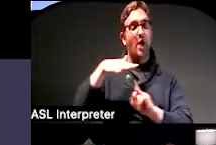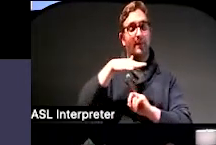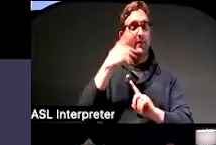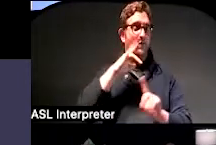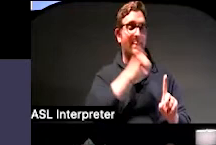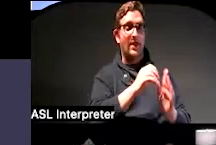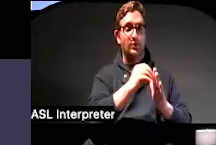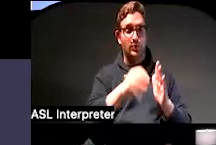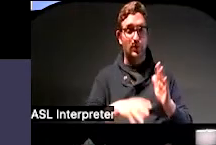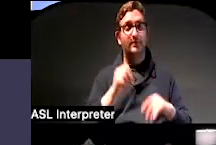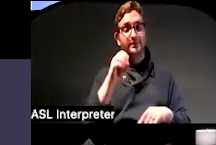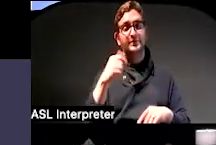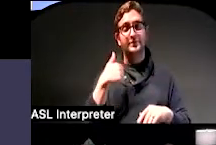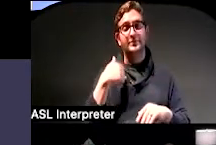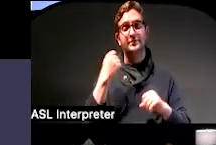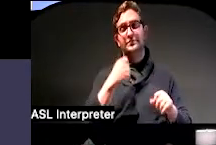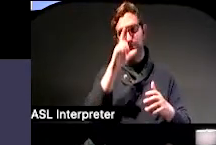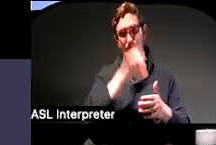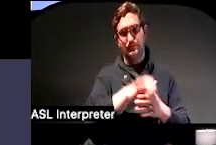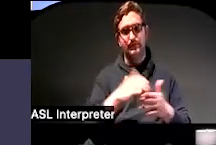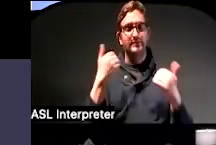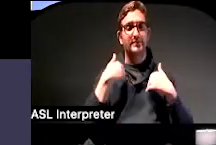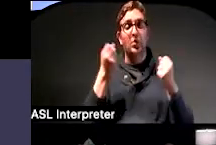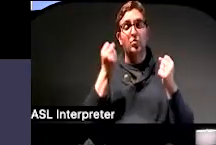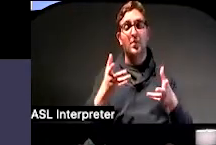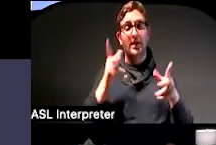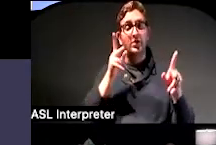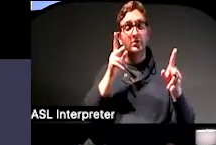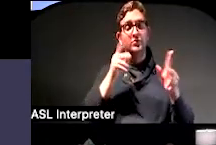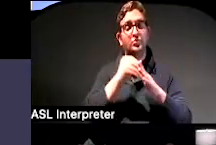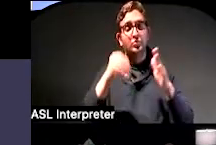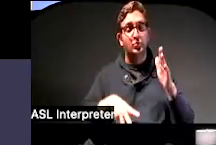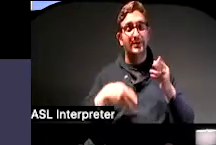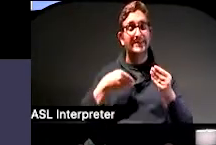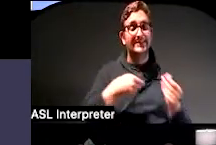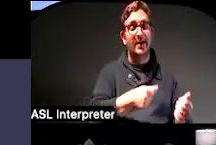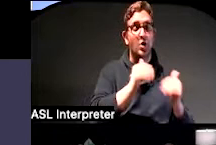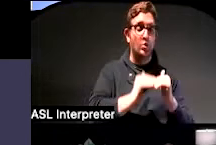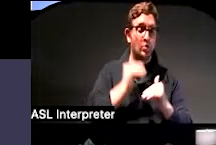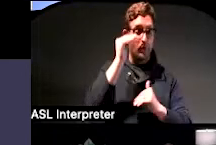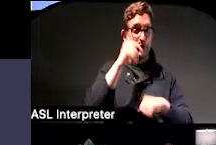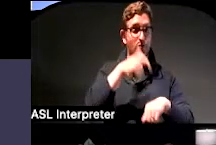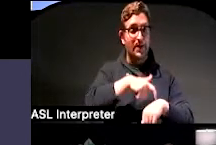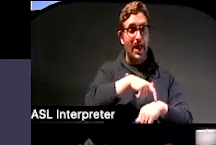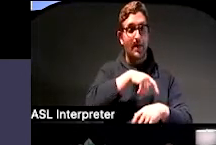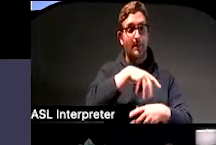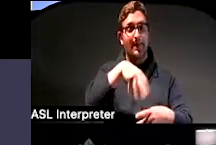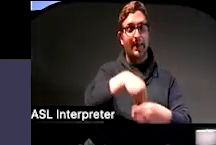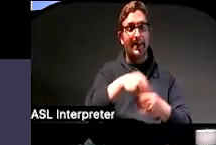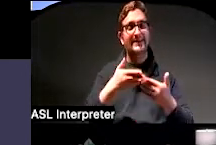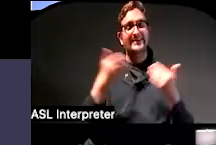And so I believe we have far too many students that are spending too much time in